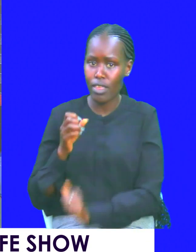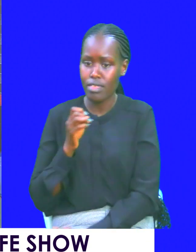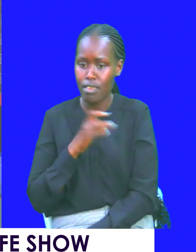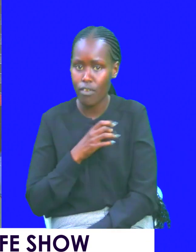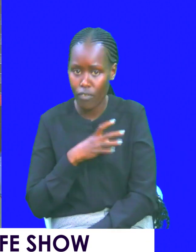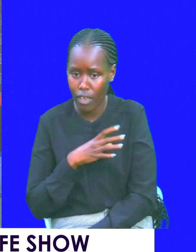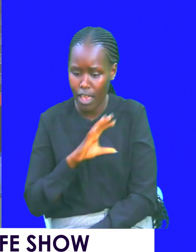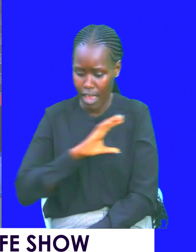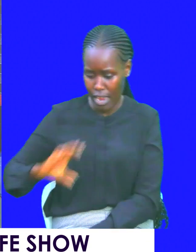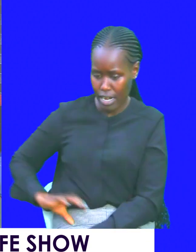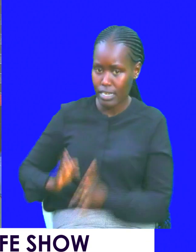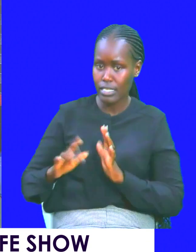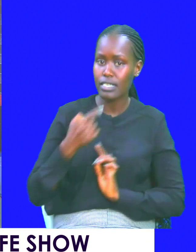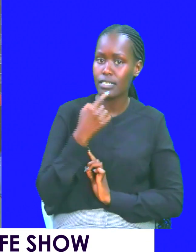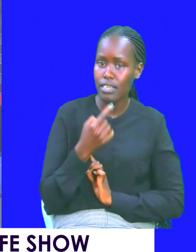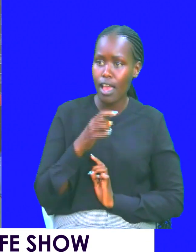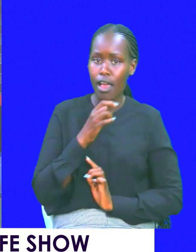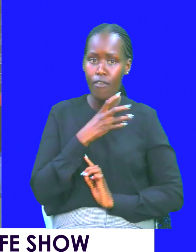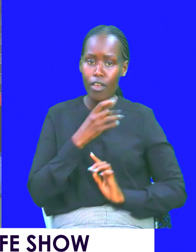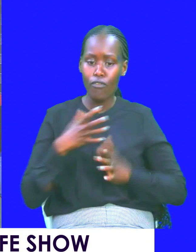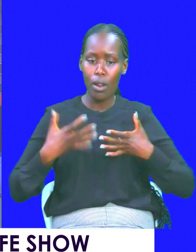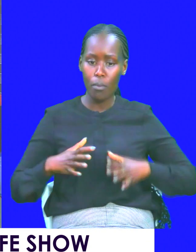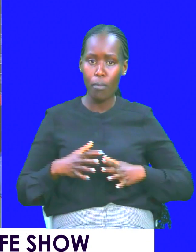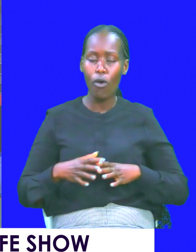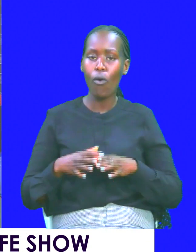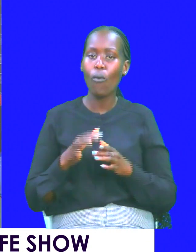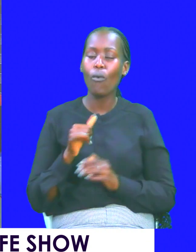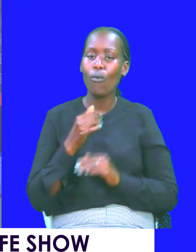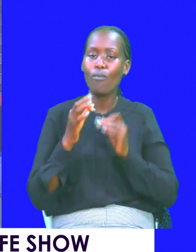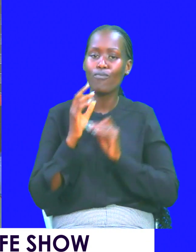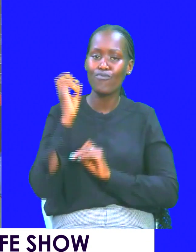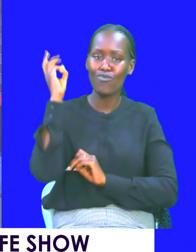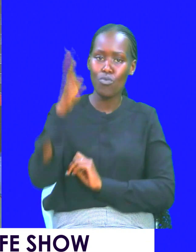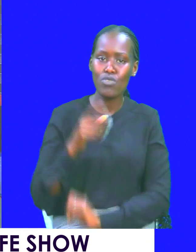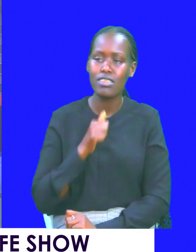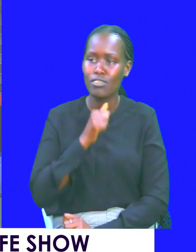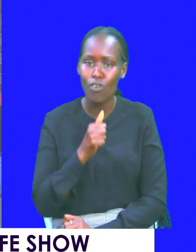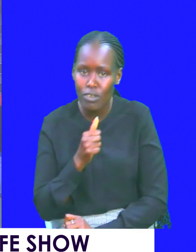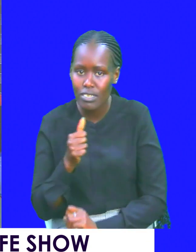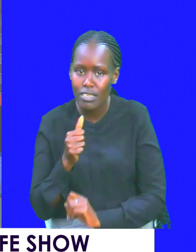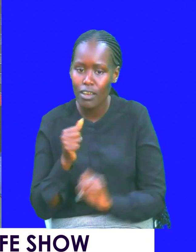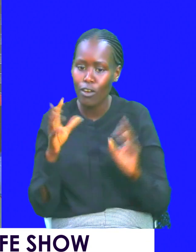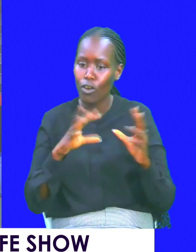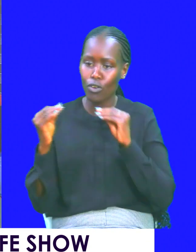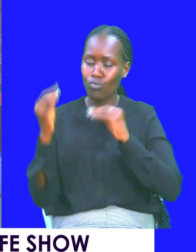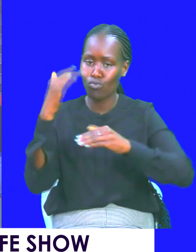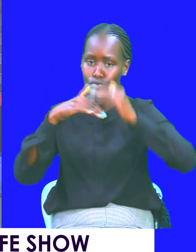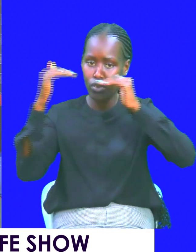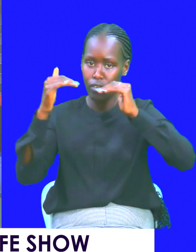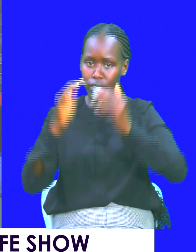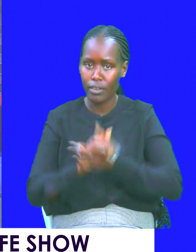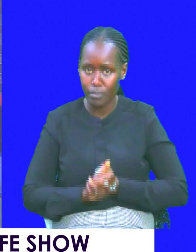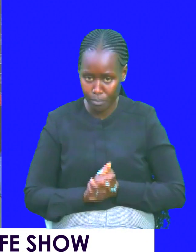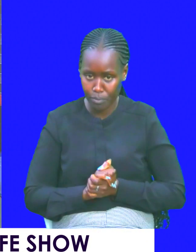fearful will not inherit the kingdom of God. But then all evil is informed with fear. Let me say